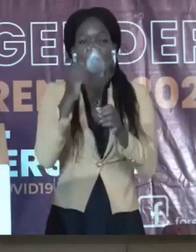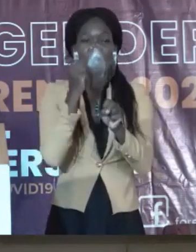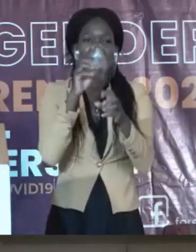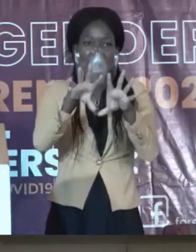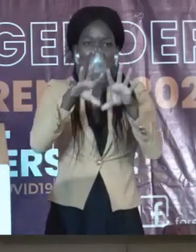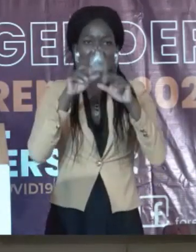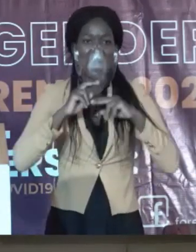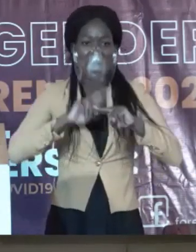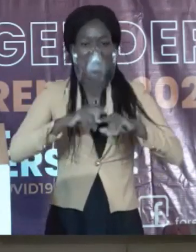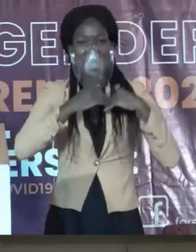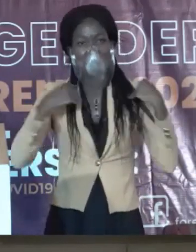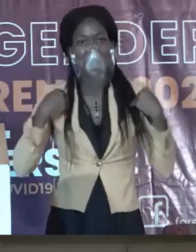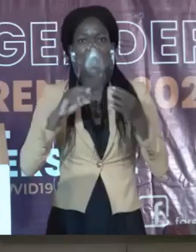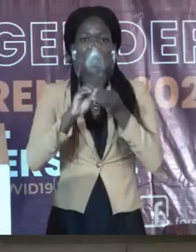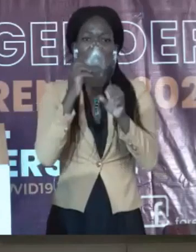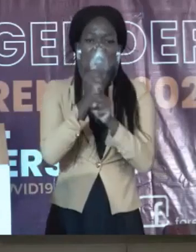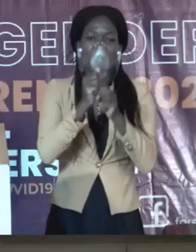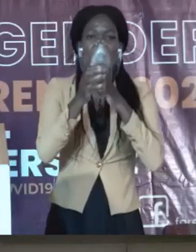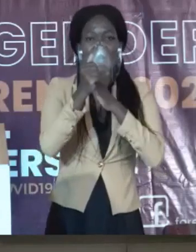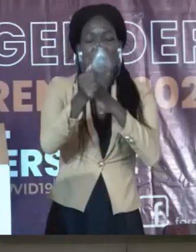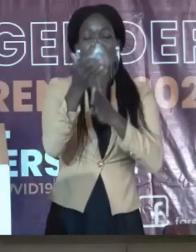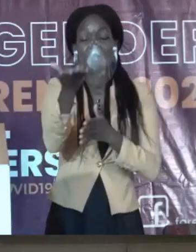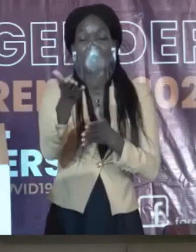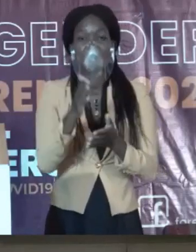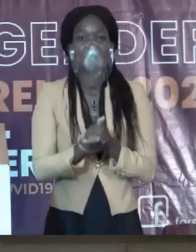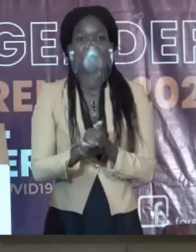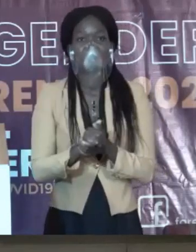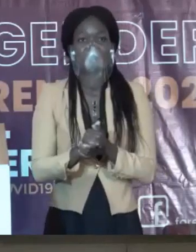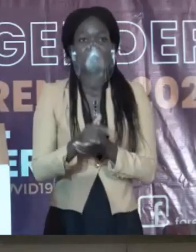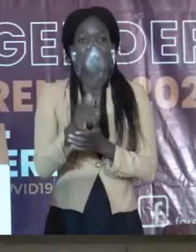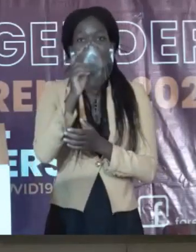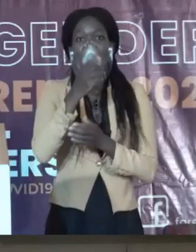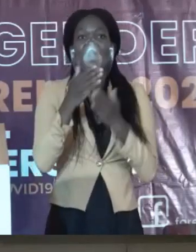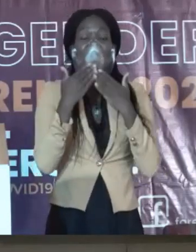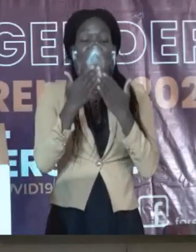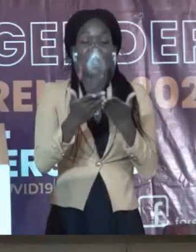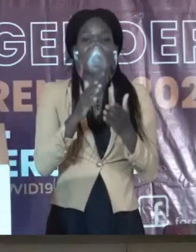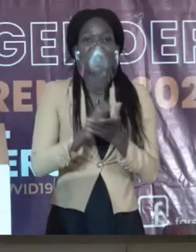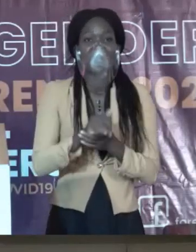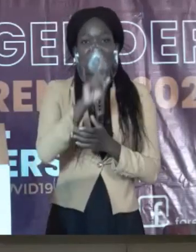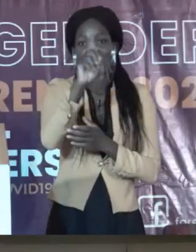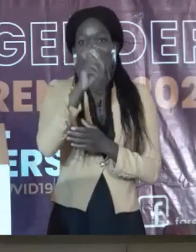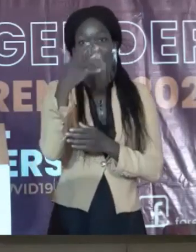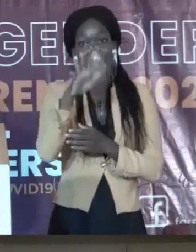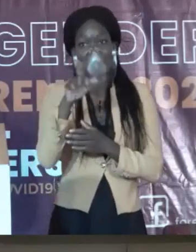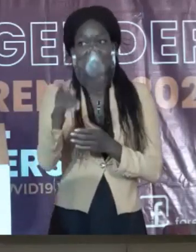you. And the other question that I wanted to ask from the audience, that's